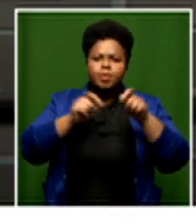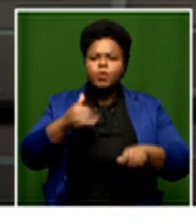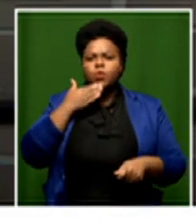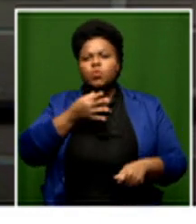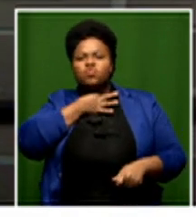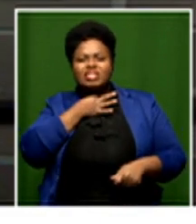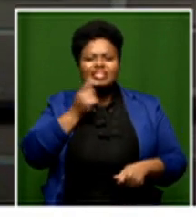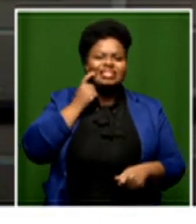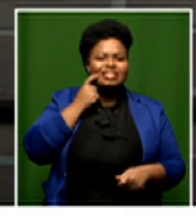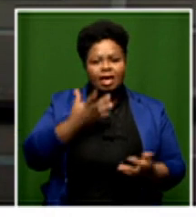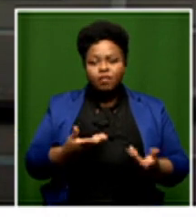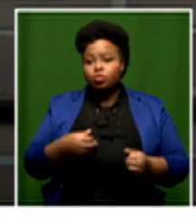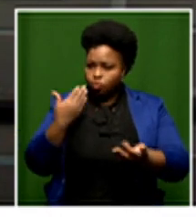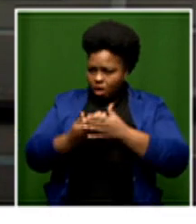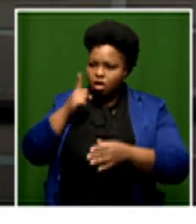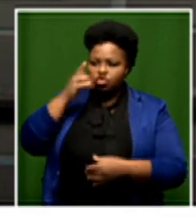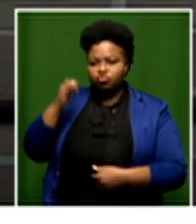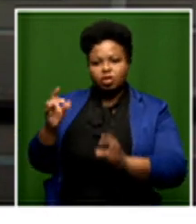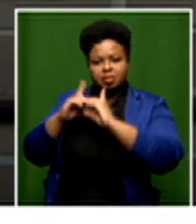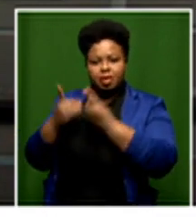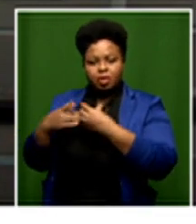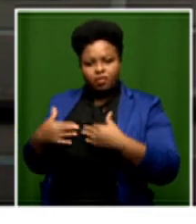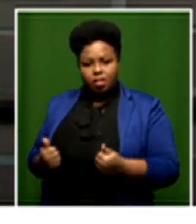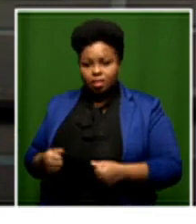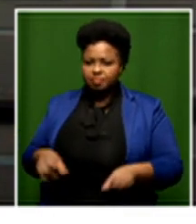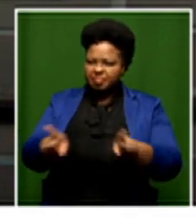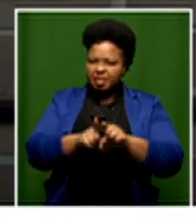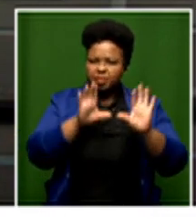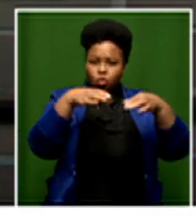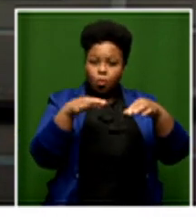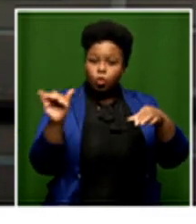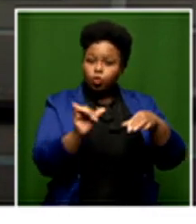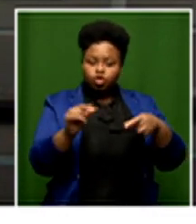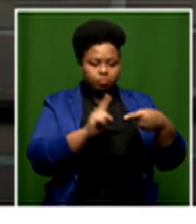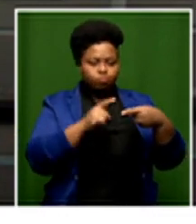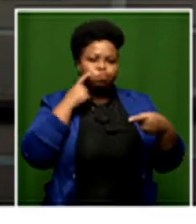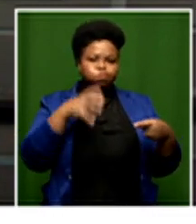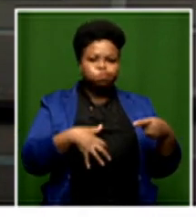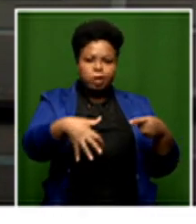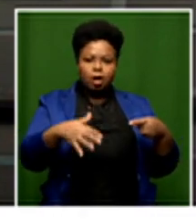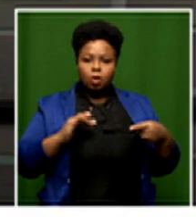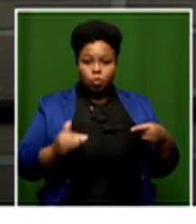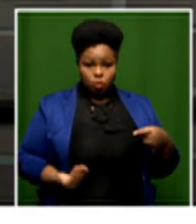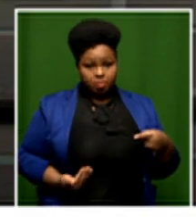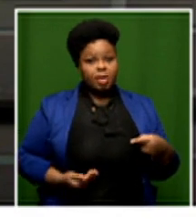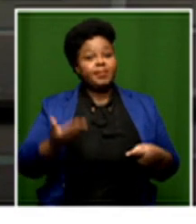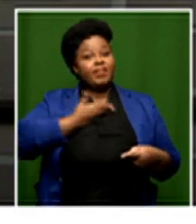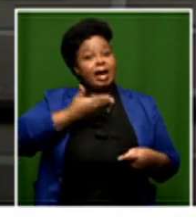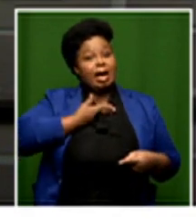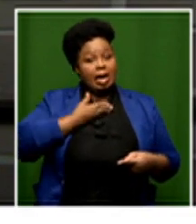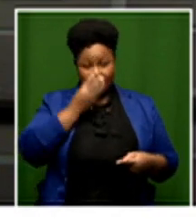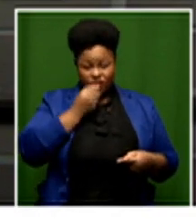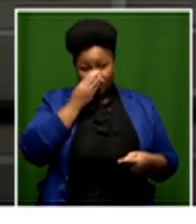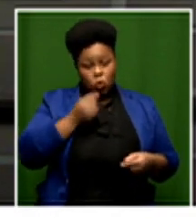of Health. But the priority groups are pregnant women who have particularly severe influenza pneumonia,